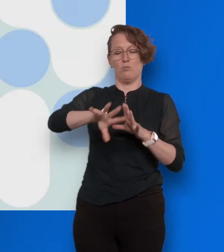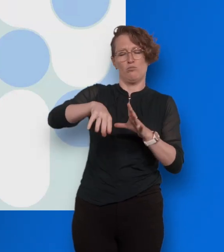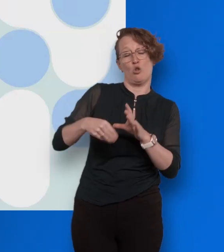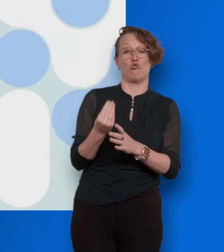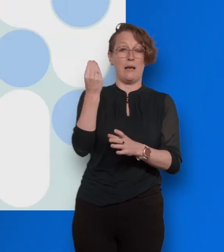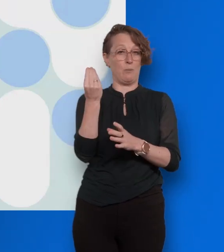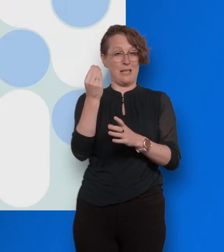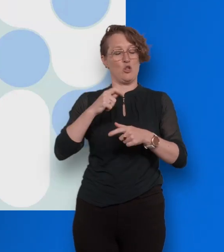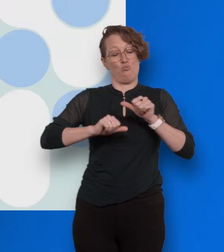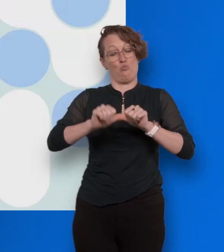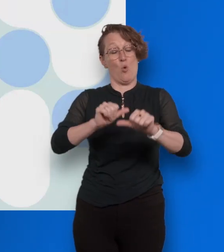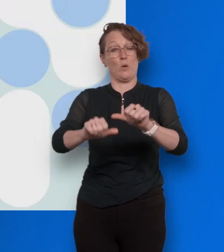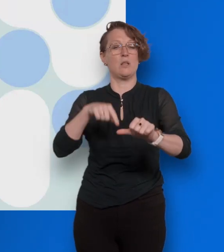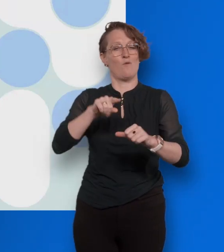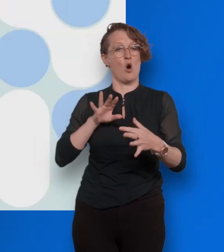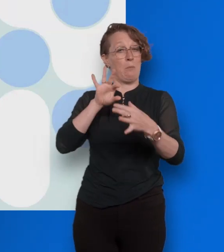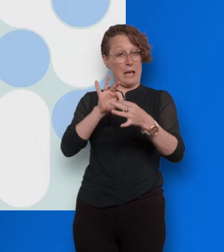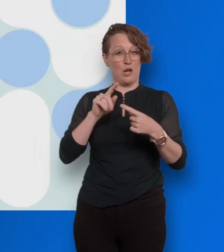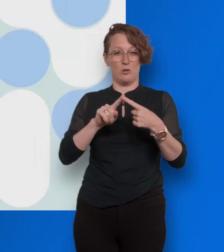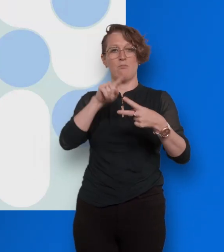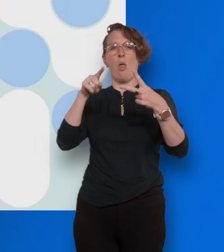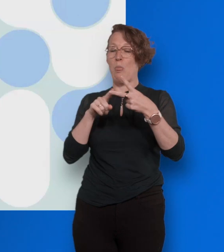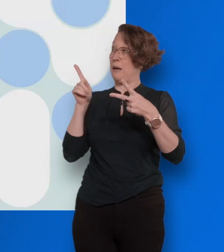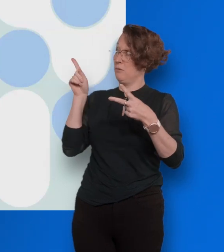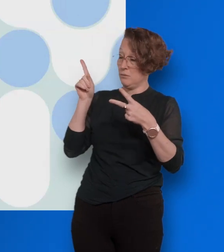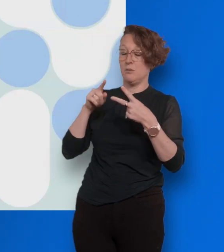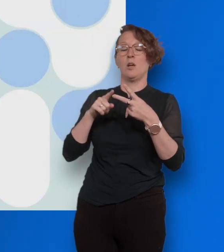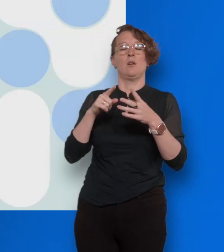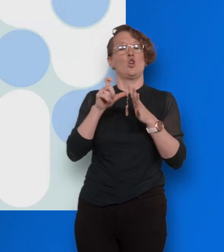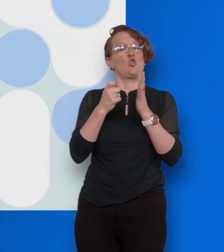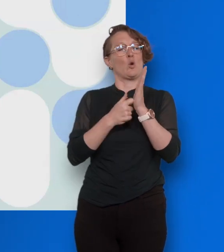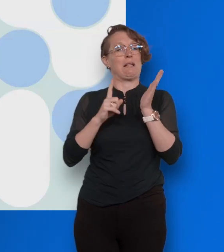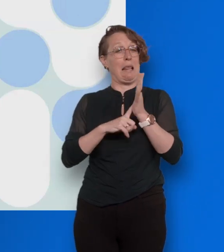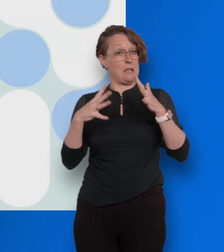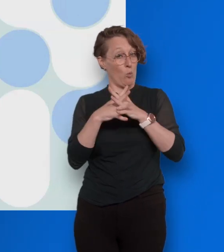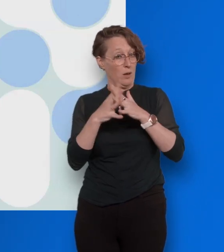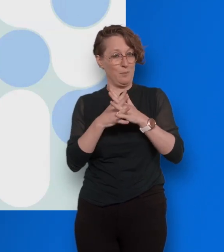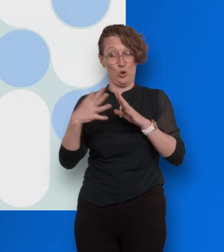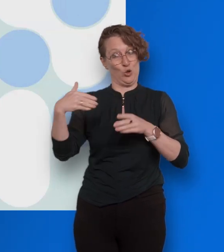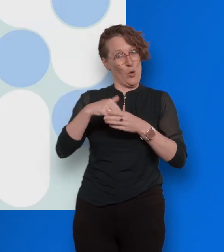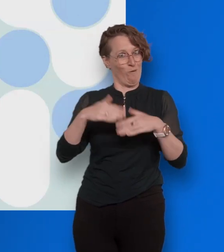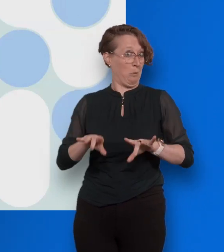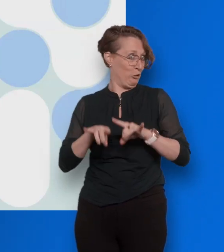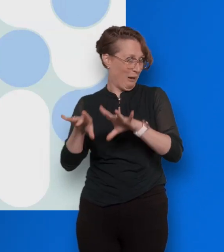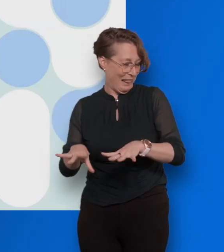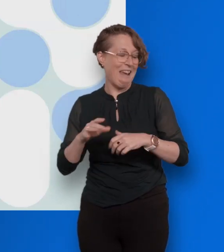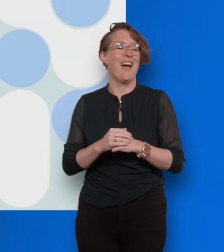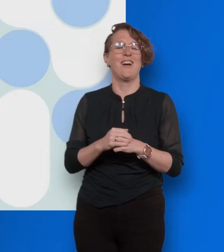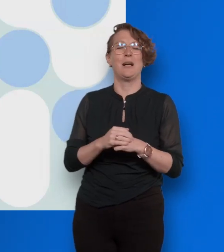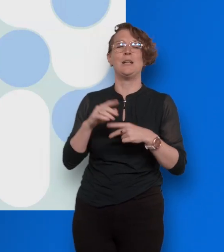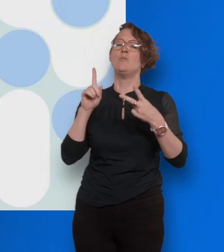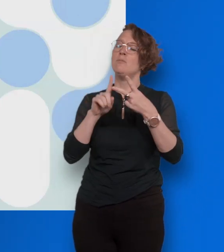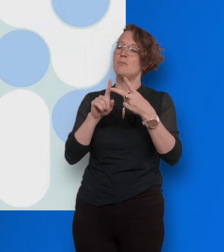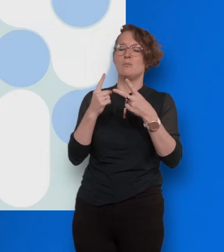and applications. Then we have Dr. Lisa Williams, who's joining us from Australia. And she